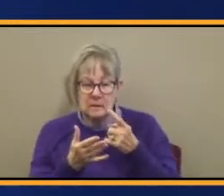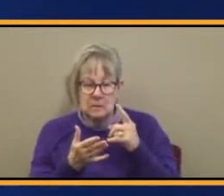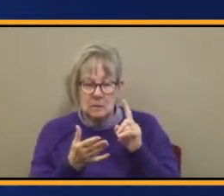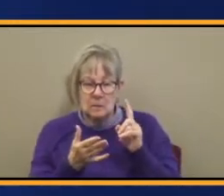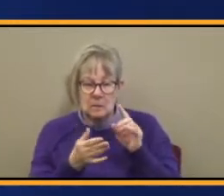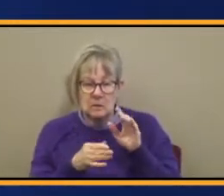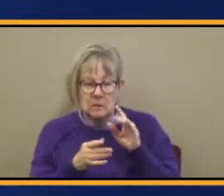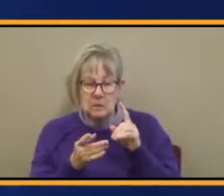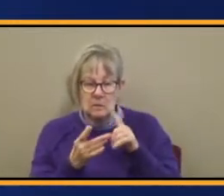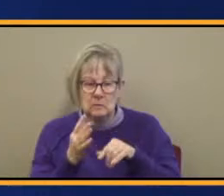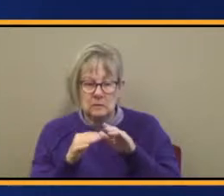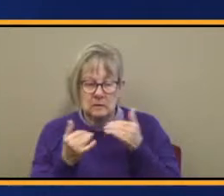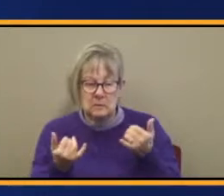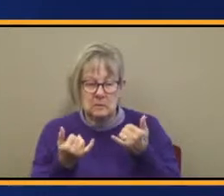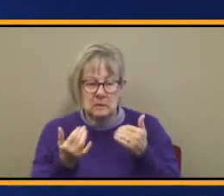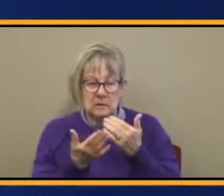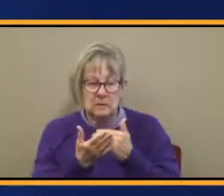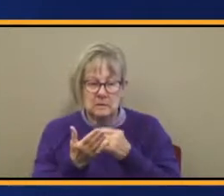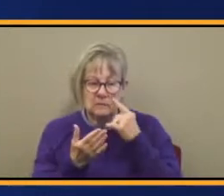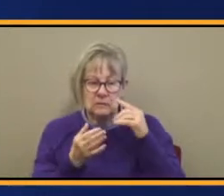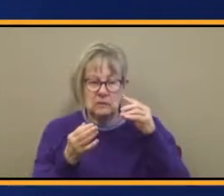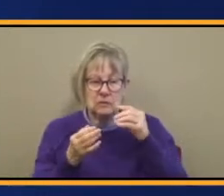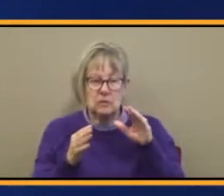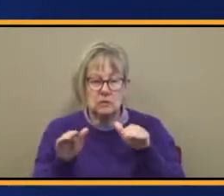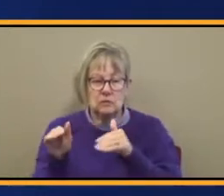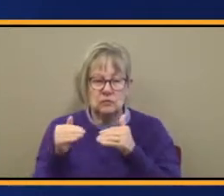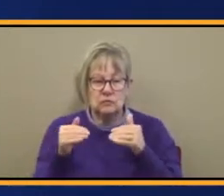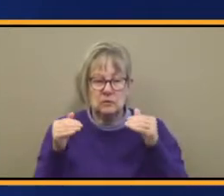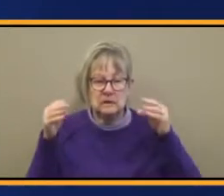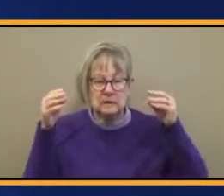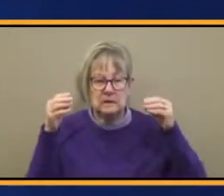ones. Okay. Again, for streetlight fund, we usually put